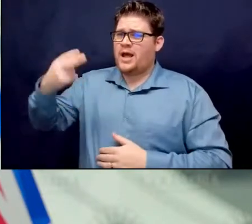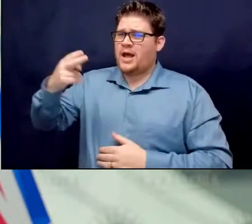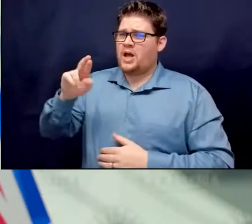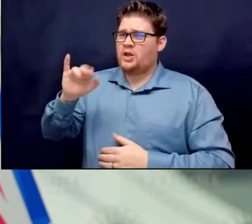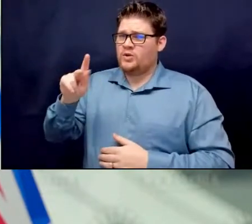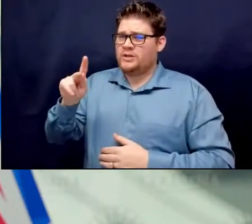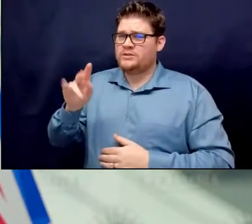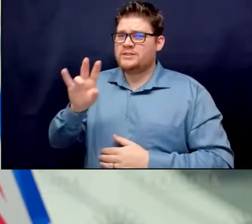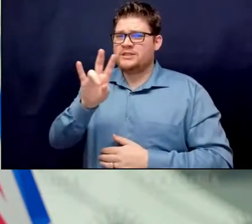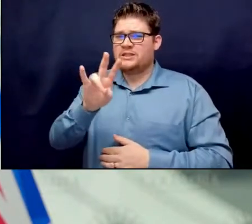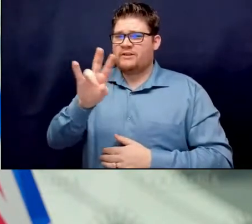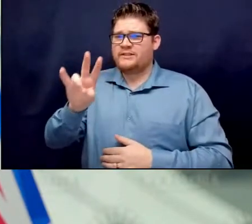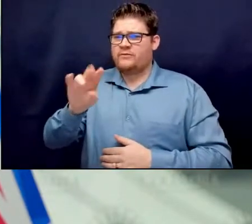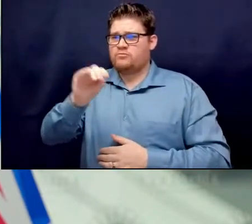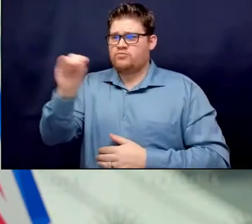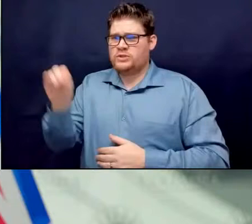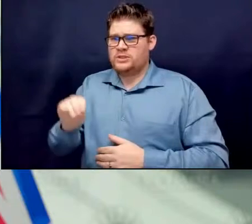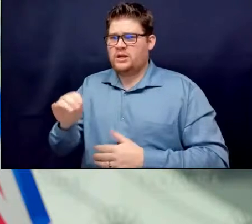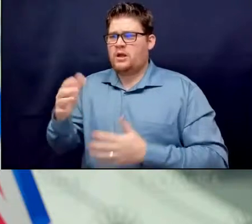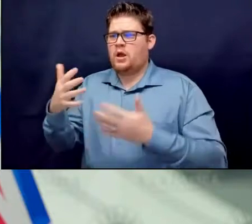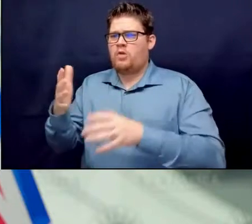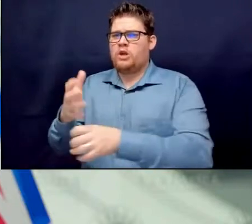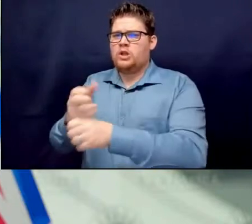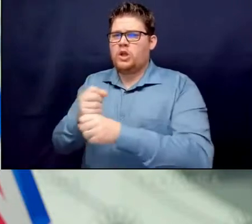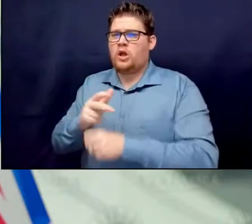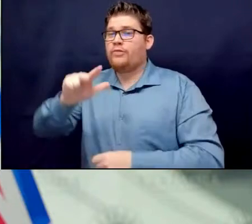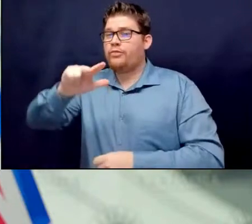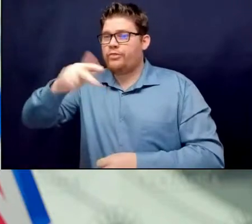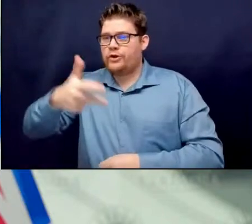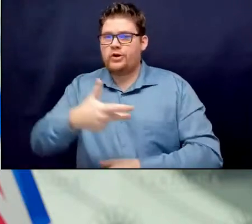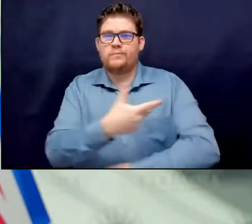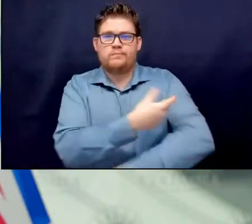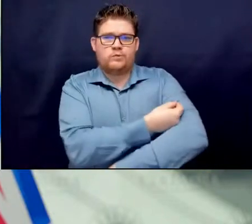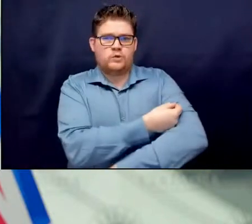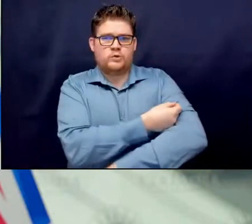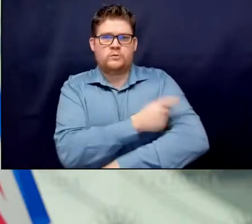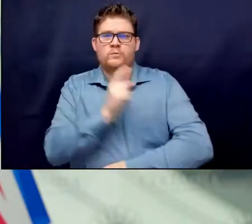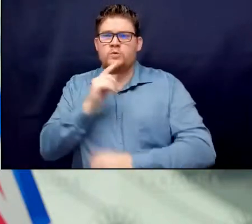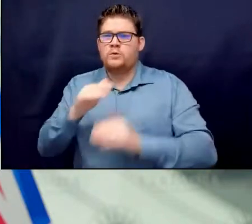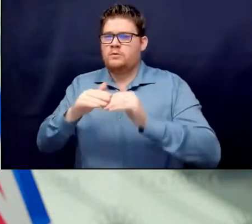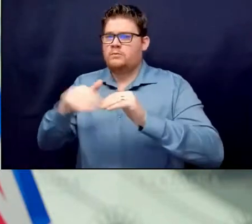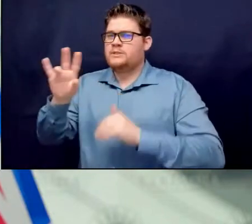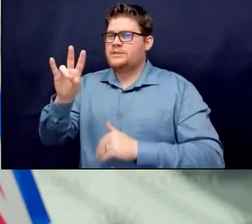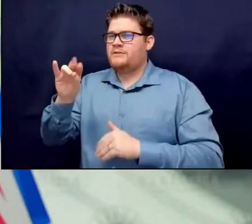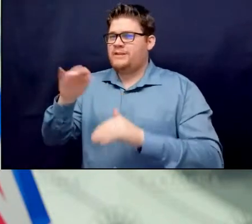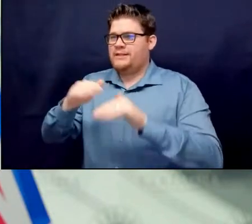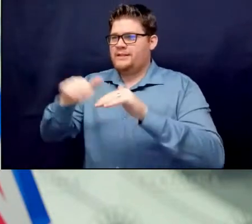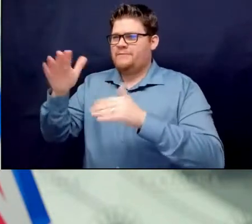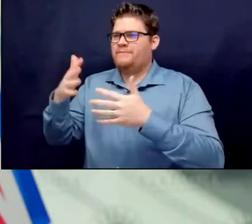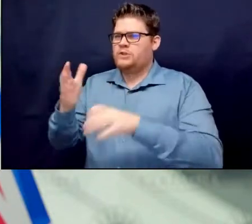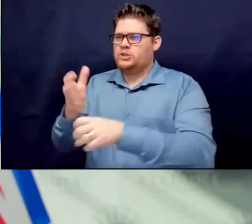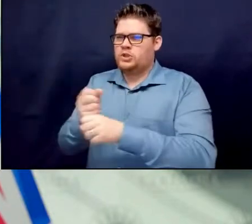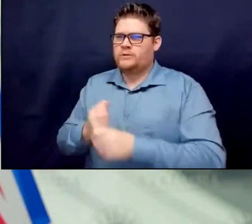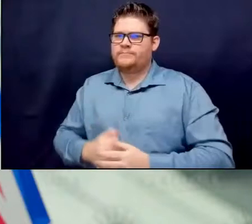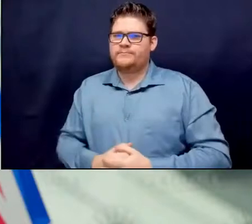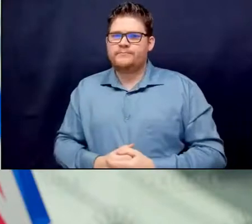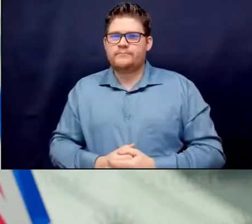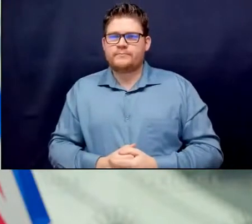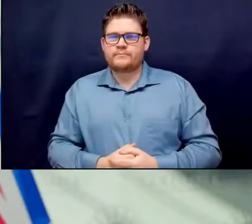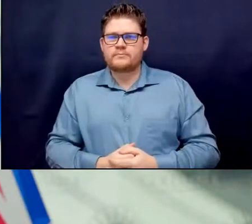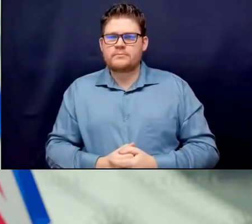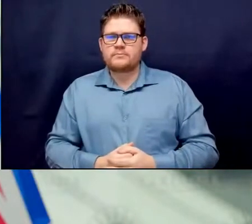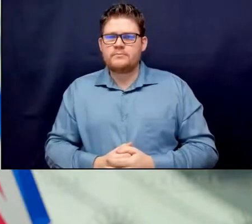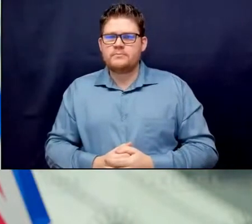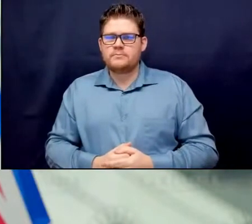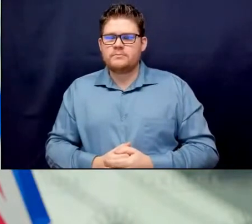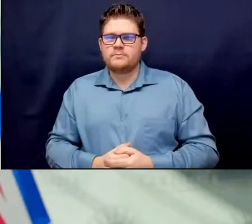approximately 78% of all those over 70 have received their booster dose, and about 85% of those eligible. When you think